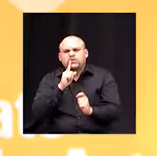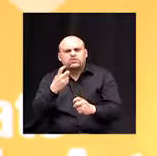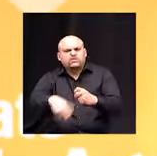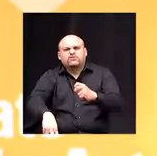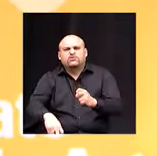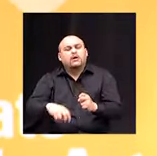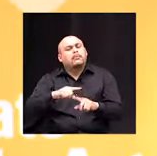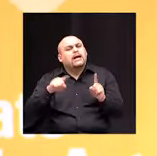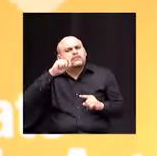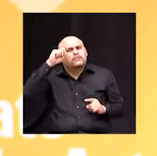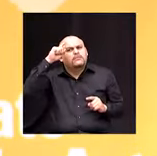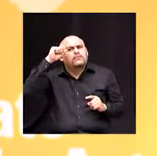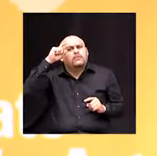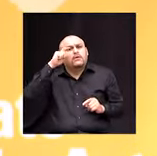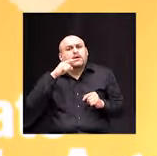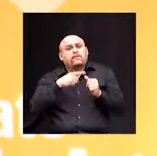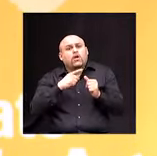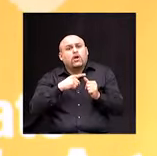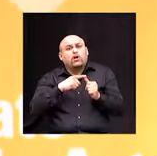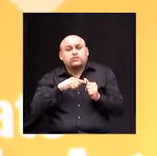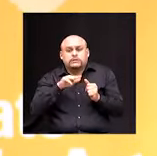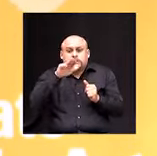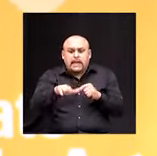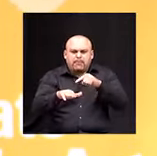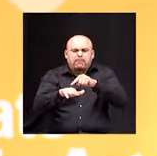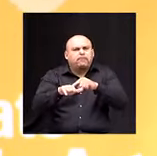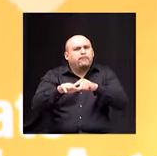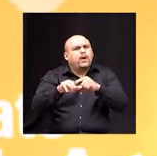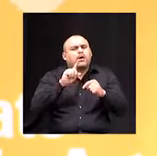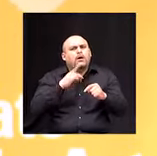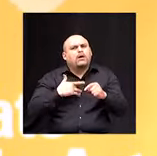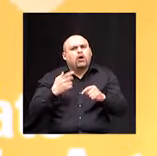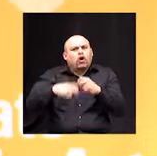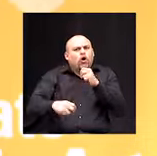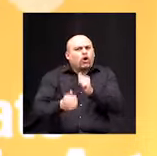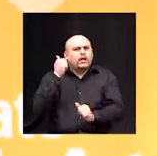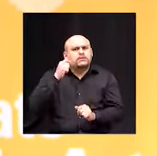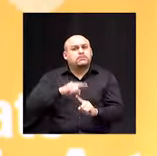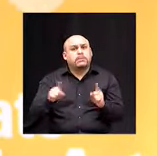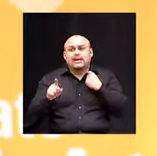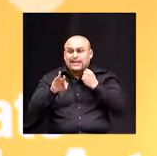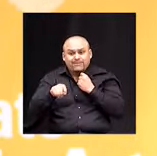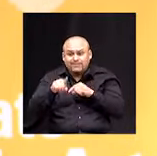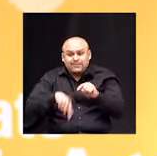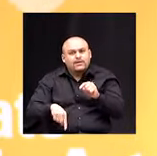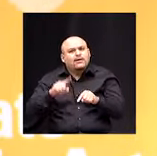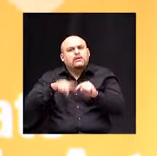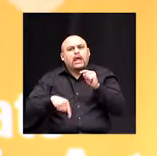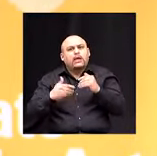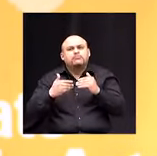but just remember, the first step is always the hardest, and without it, you can never get anywhere.